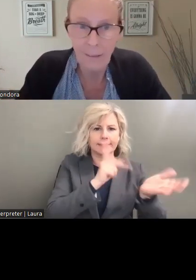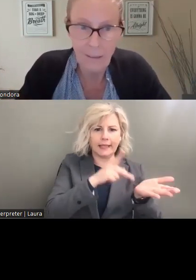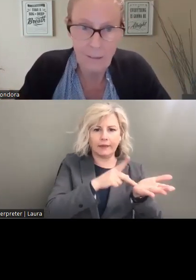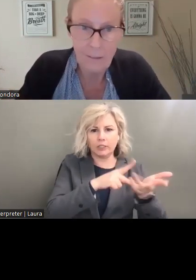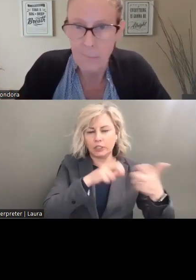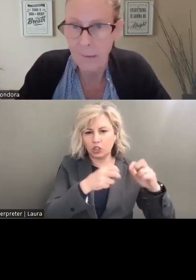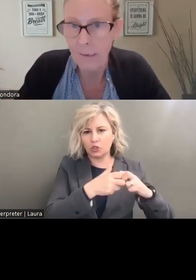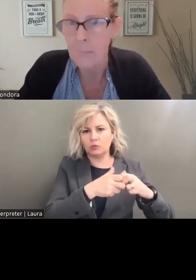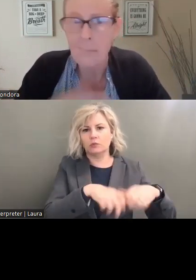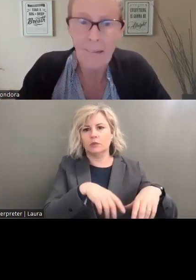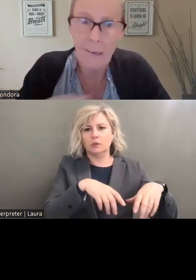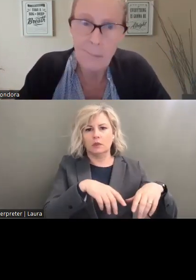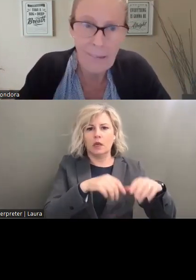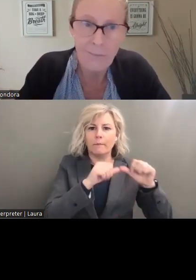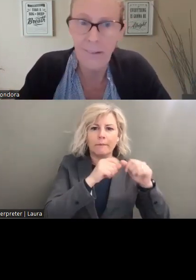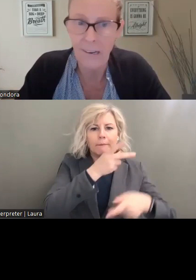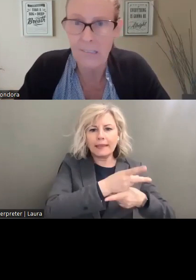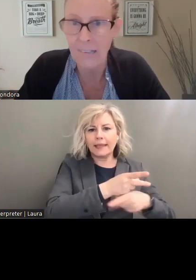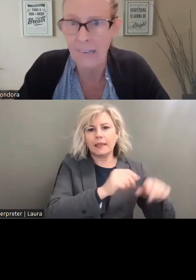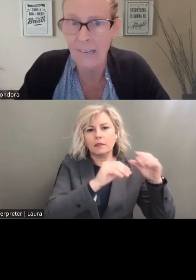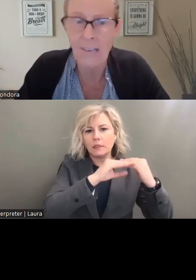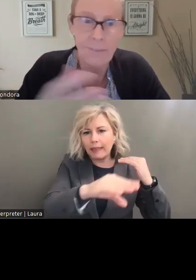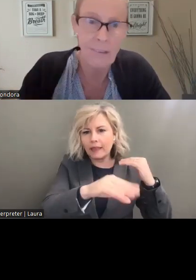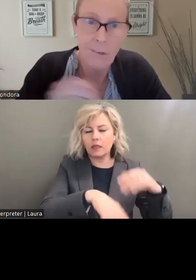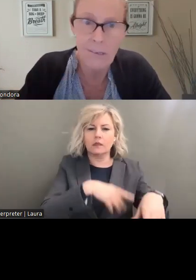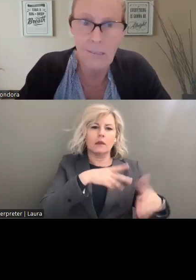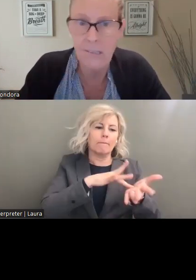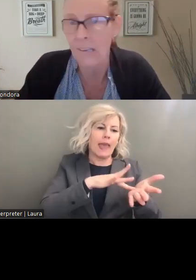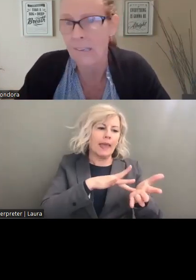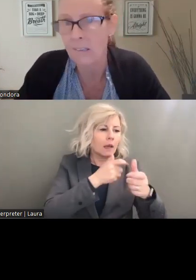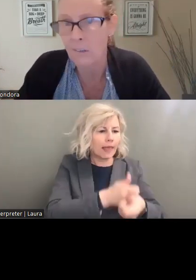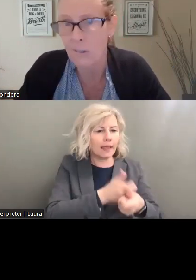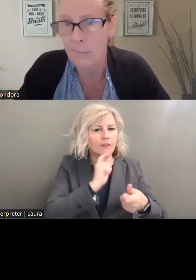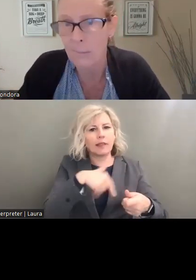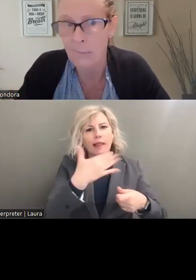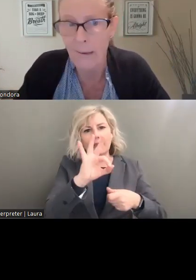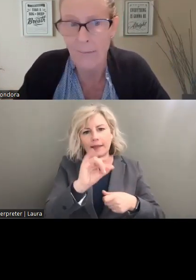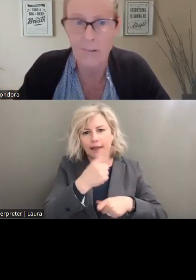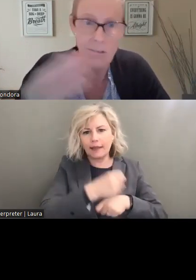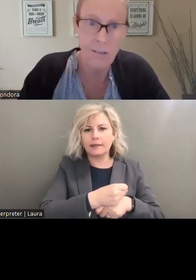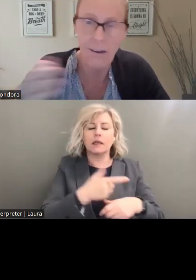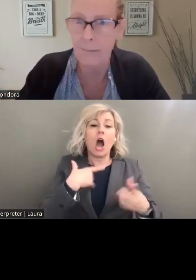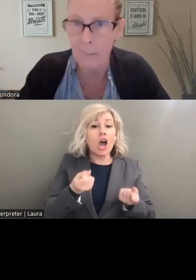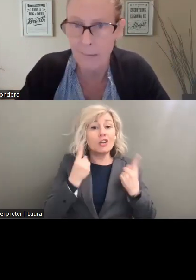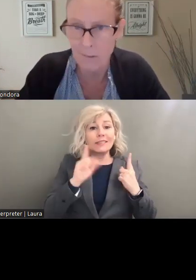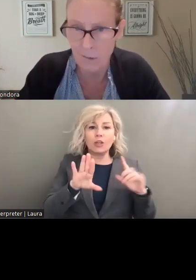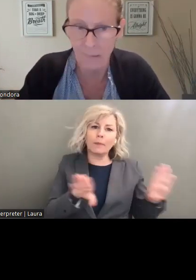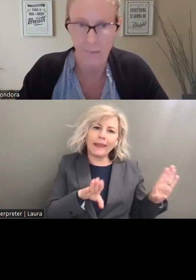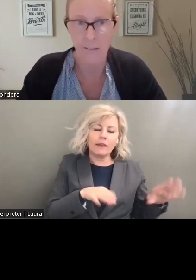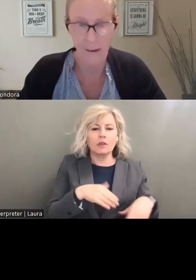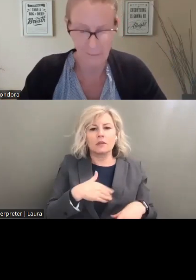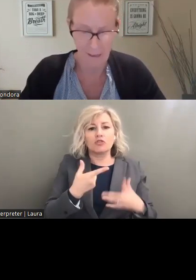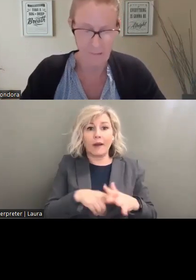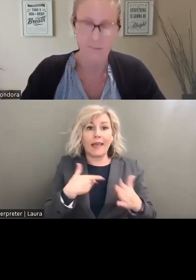maintain clinical stability, be med compliant for the next 90 days, have increased insight into your symptoms and behaviors, start having better